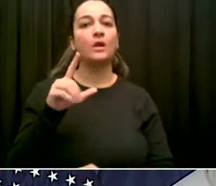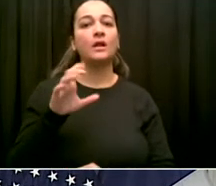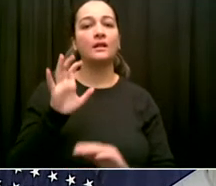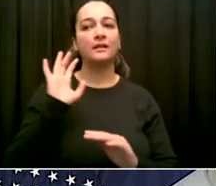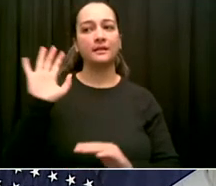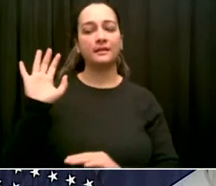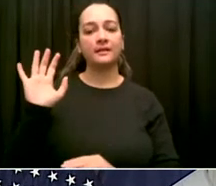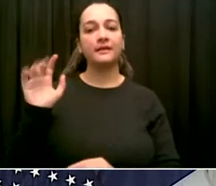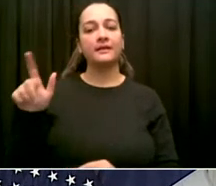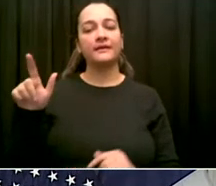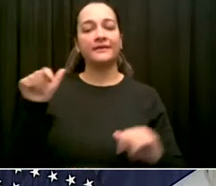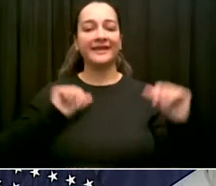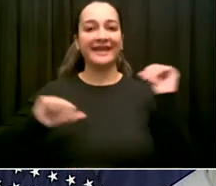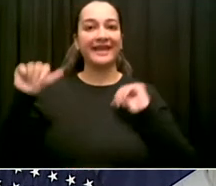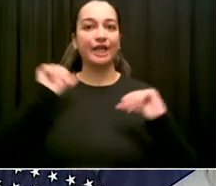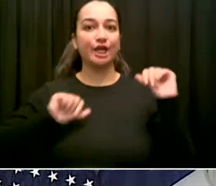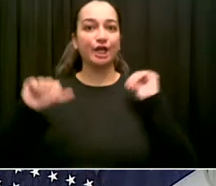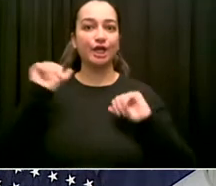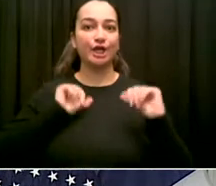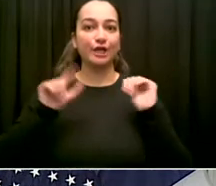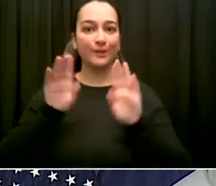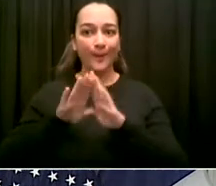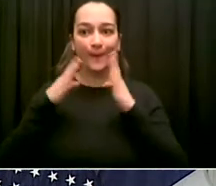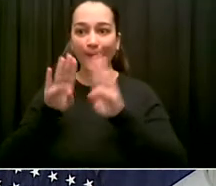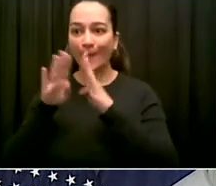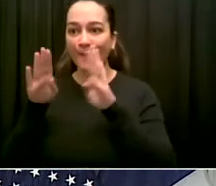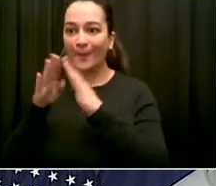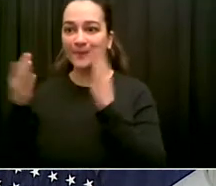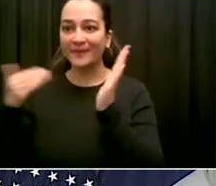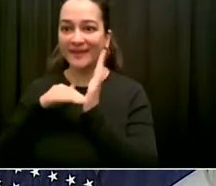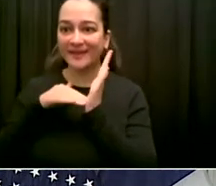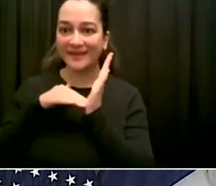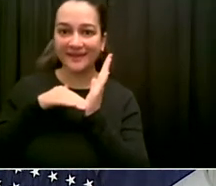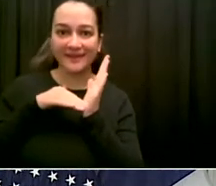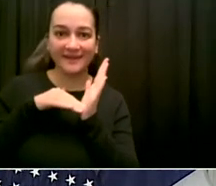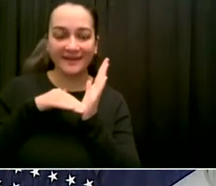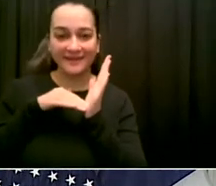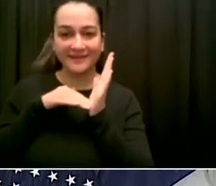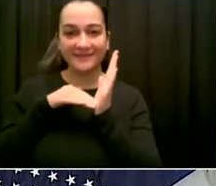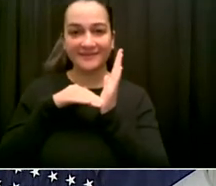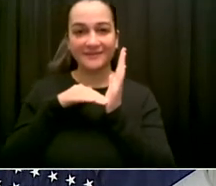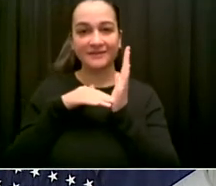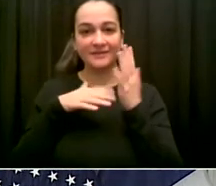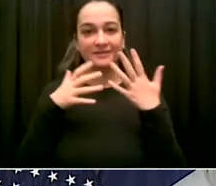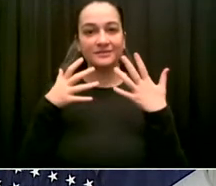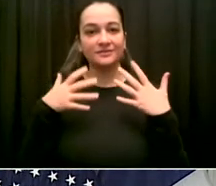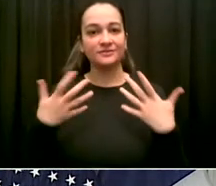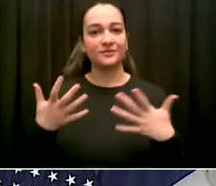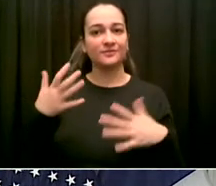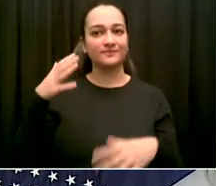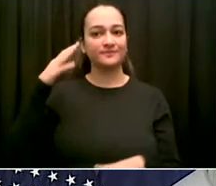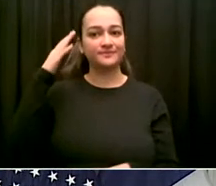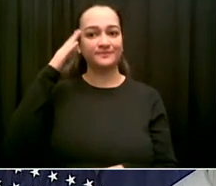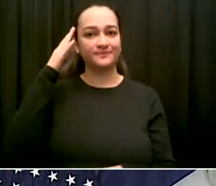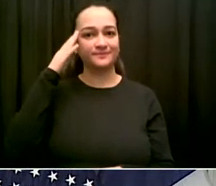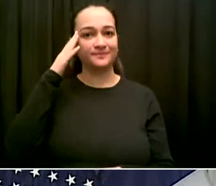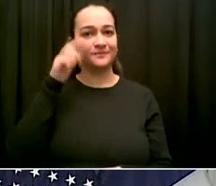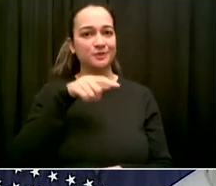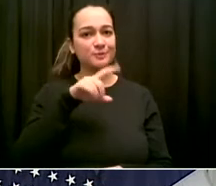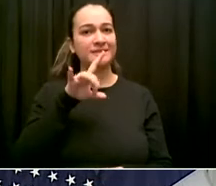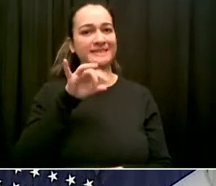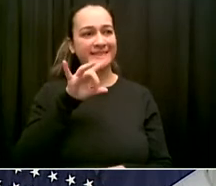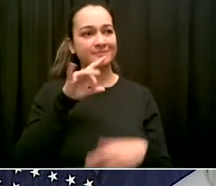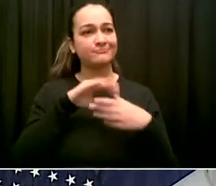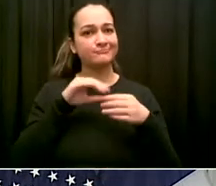because central to it is the confidence that an audience might have in attending a